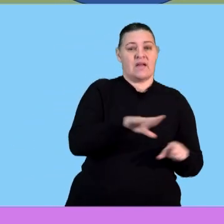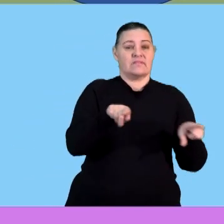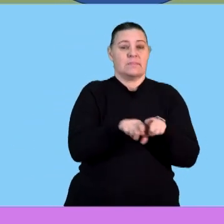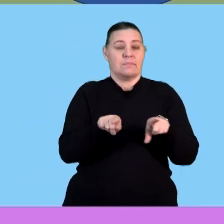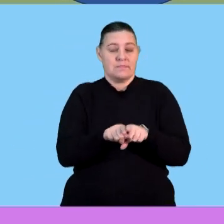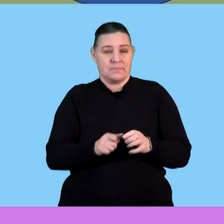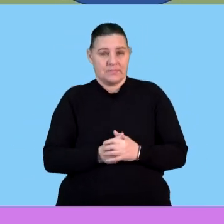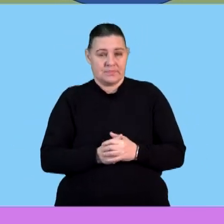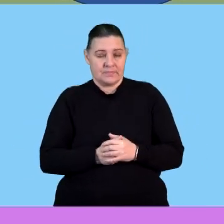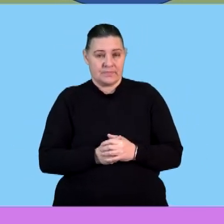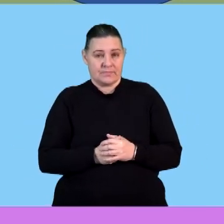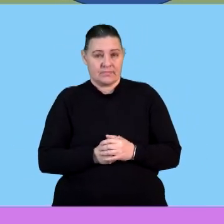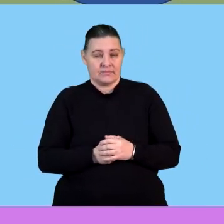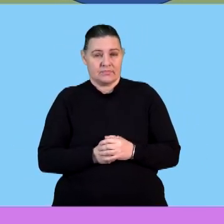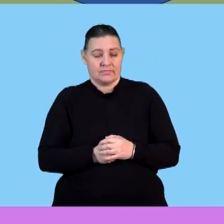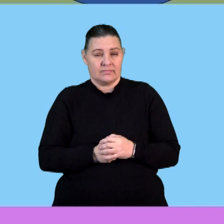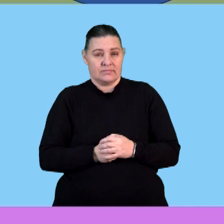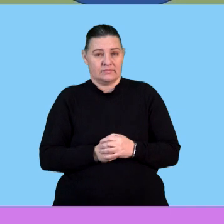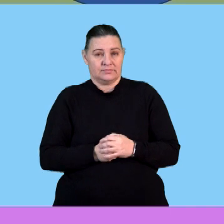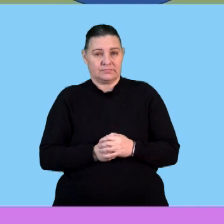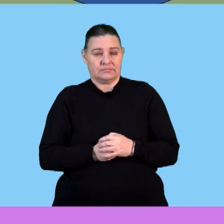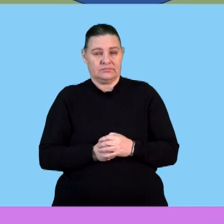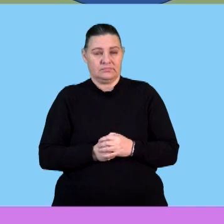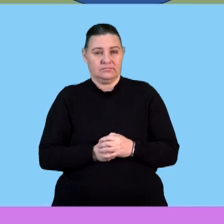this side across from that would also be